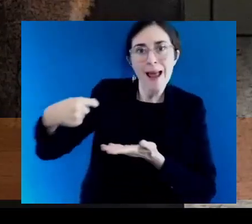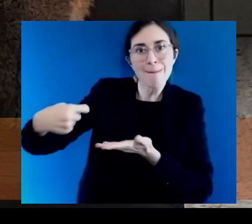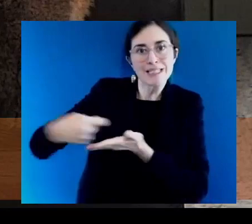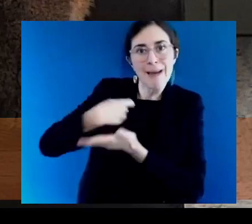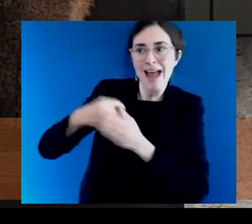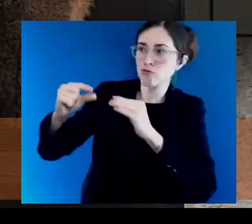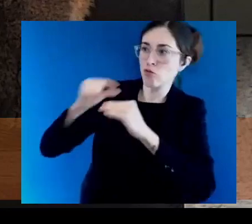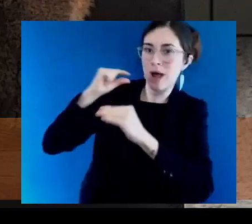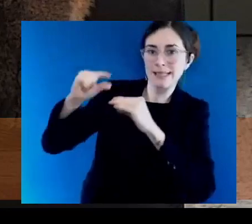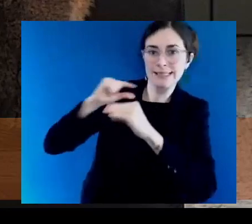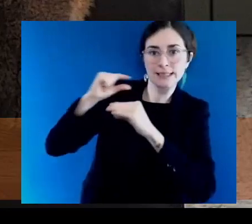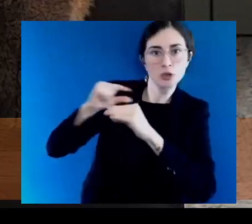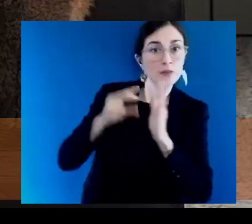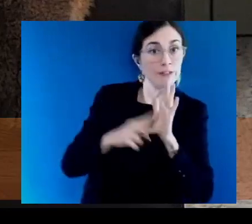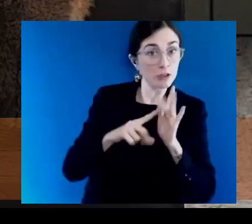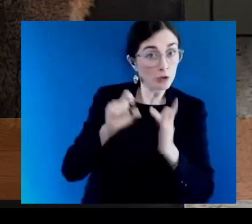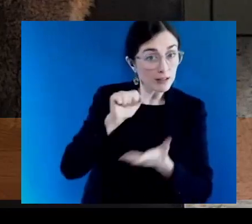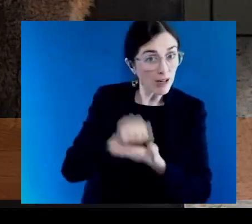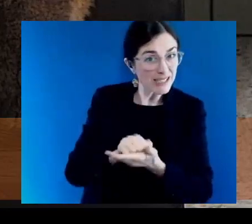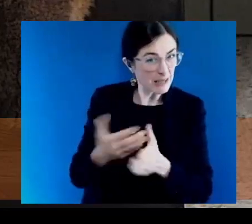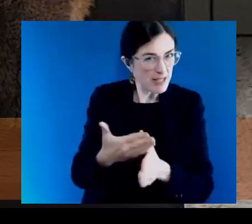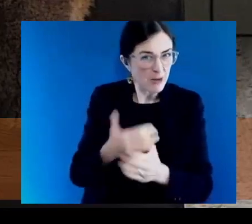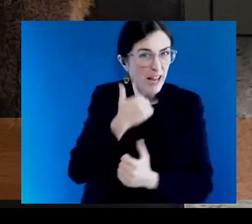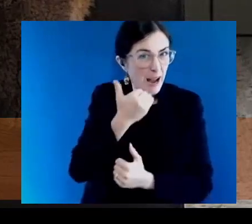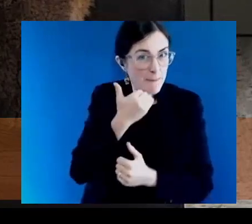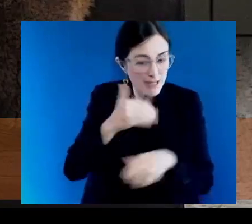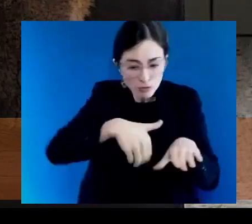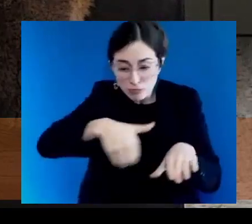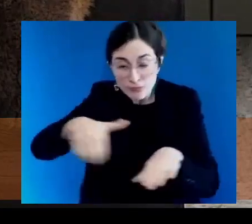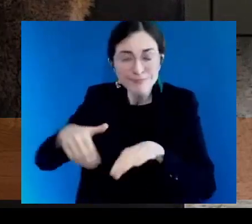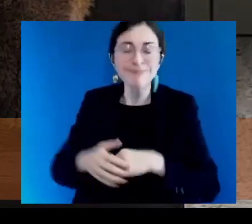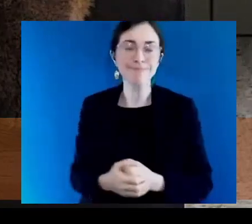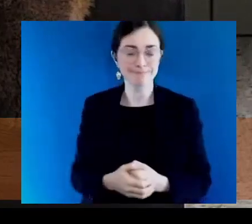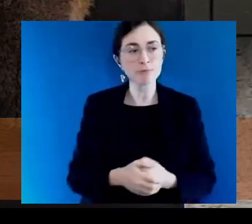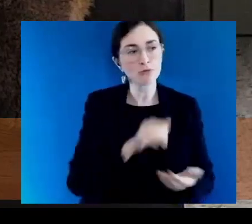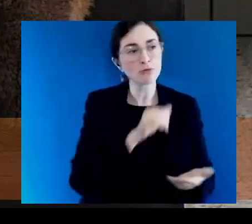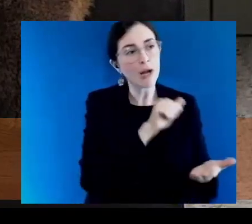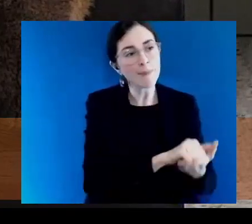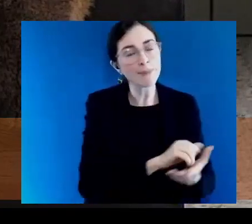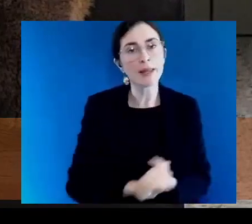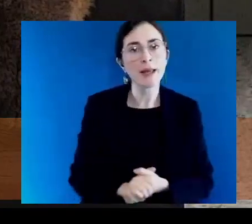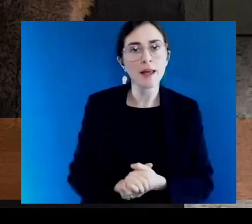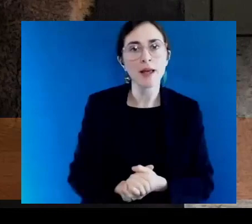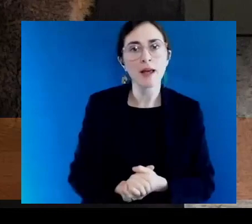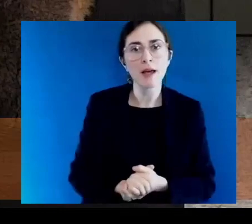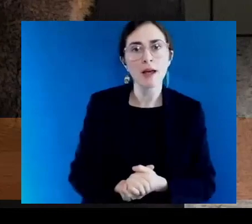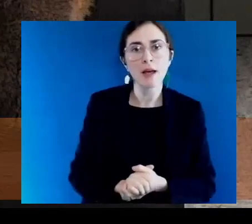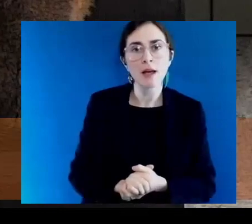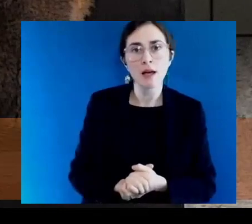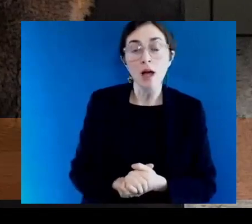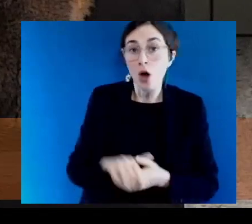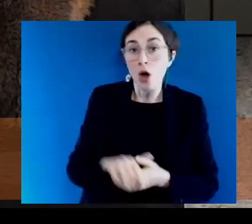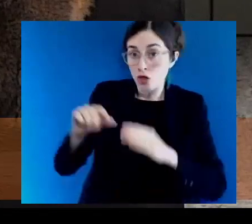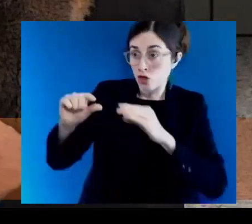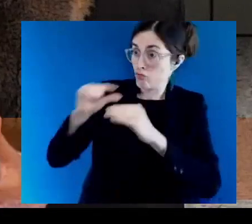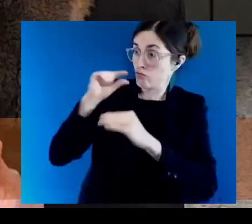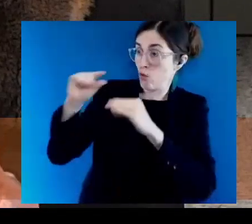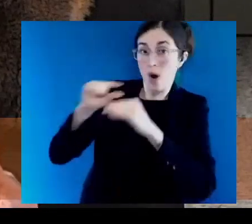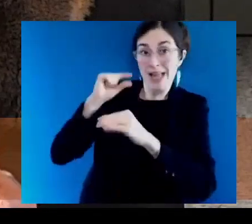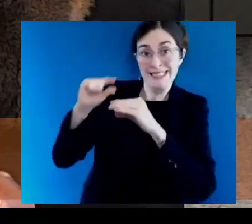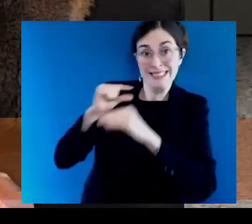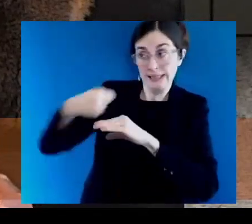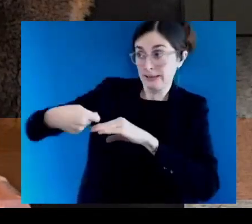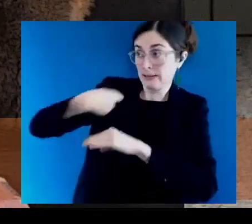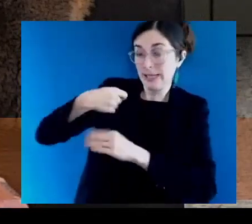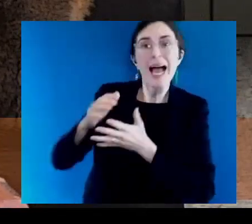volume extracted. Correct. The framework for royalties for petroleum also assumes Crown